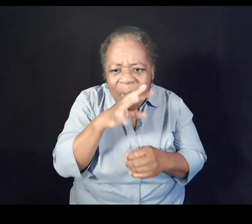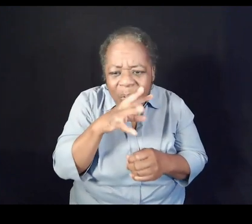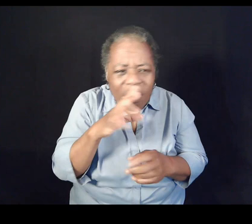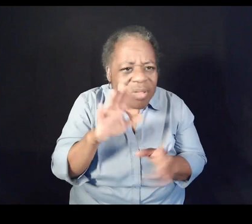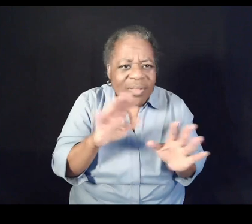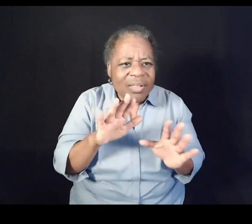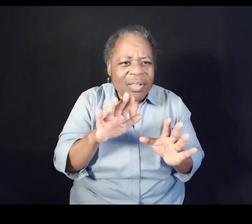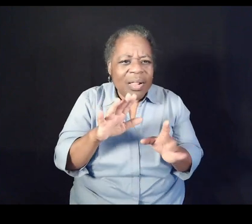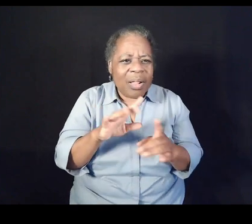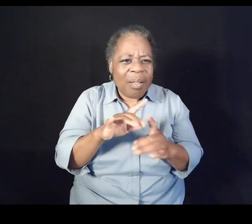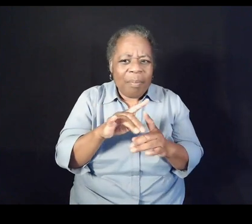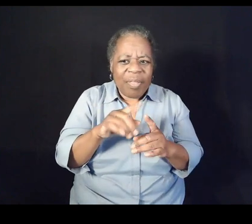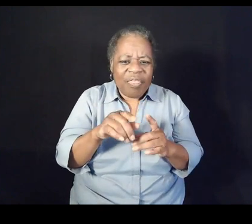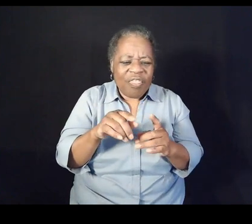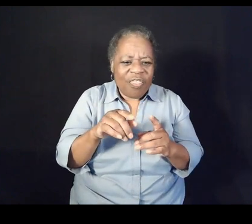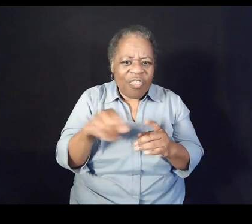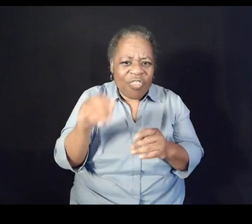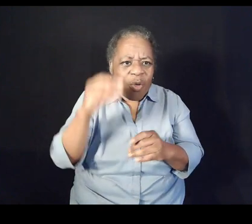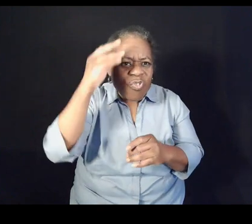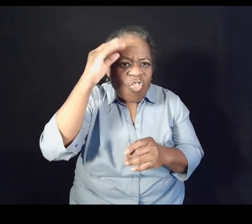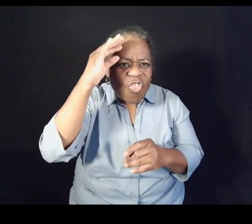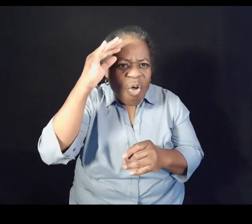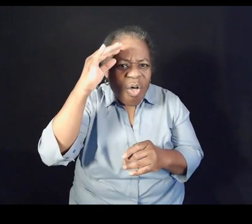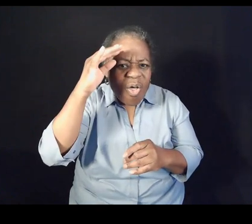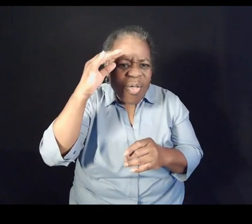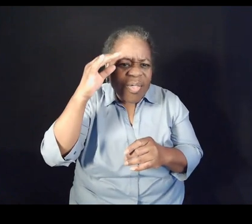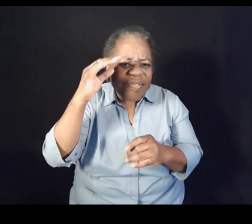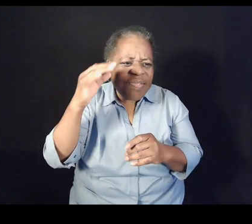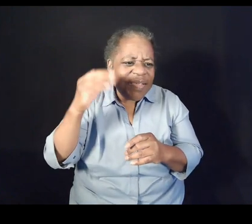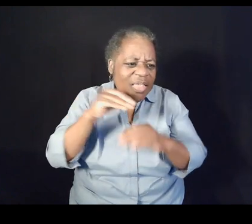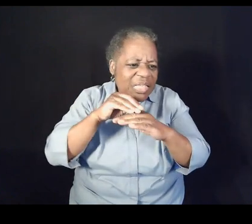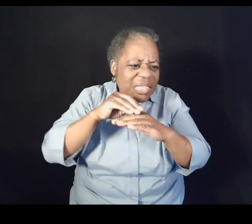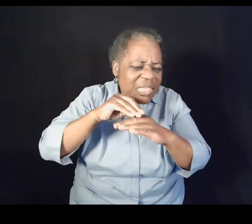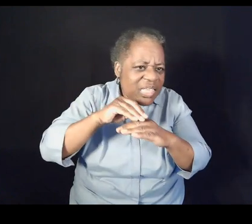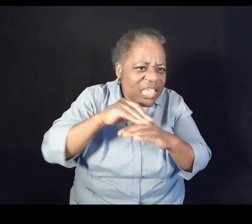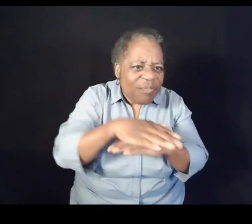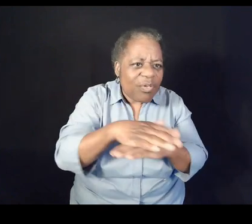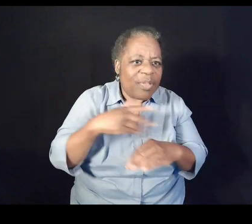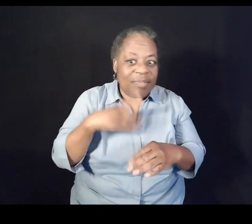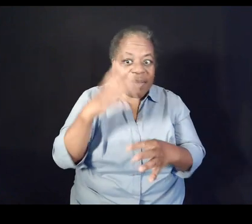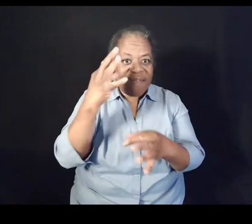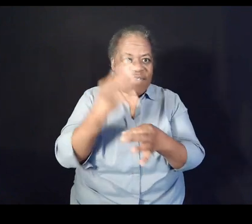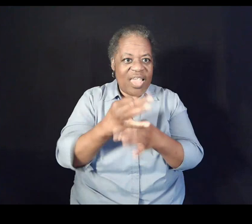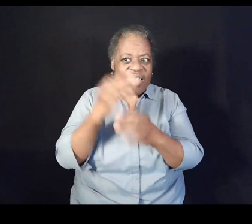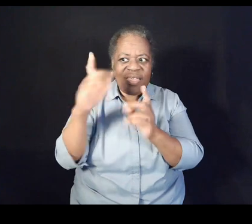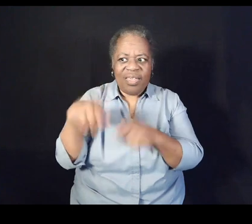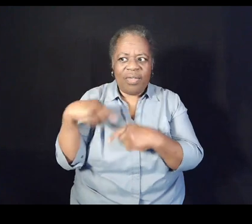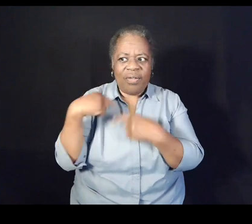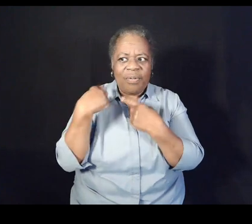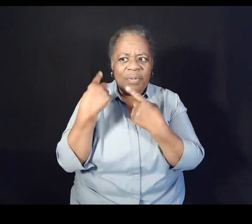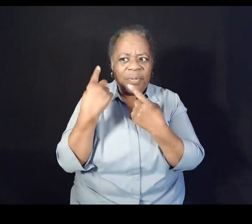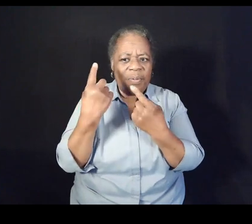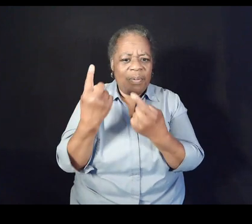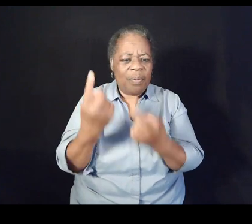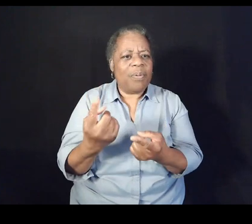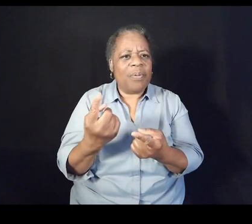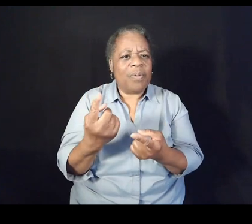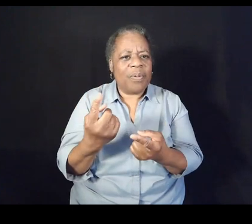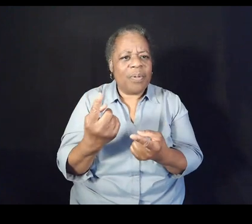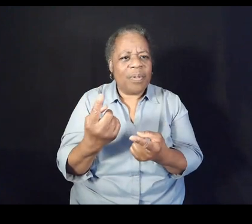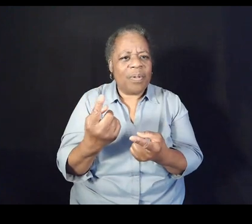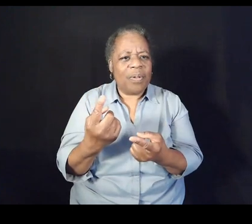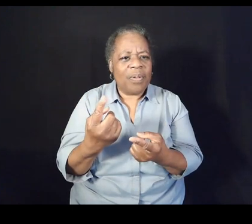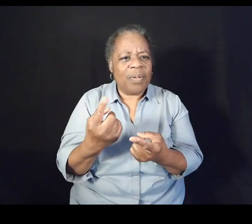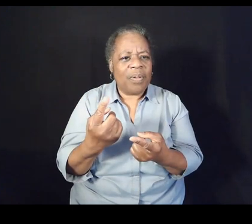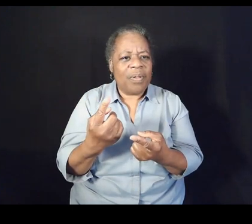those thoughts shaped my faith more deeply and far longer than I care to admit, with